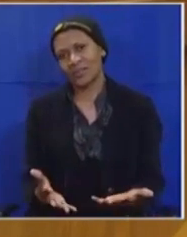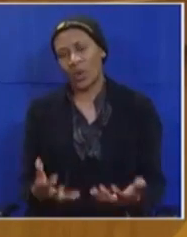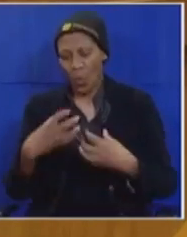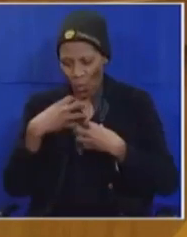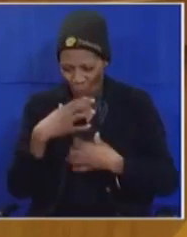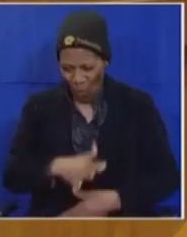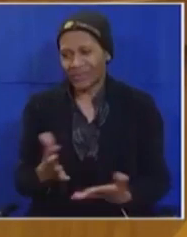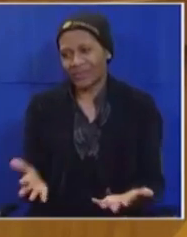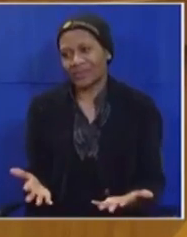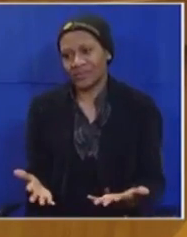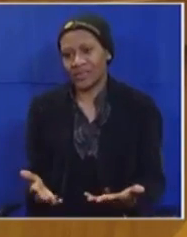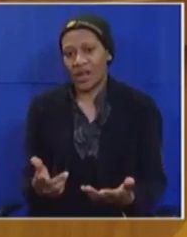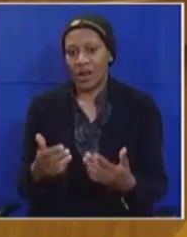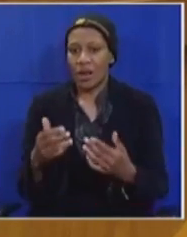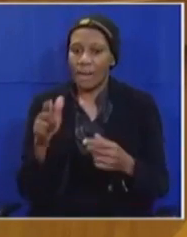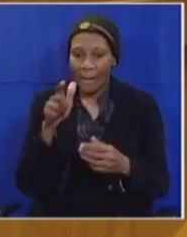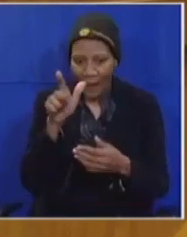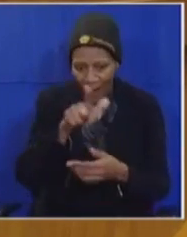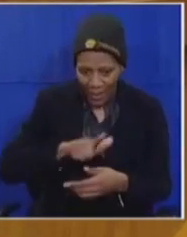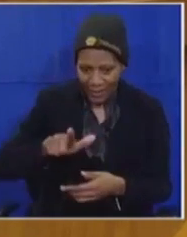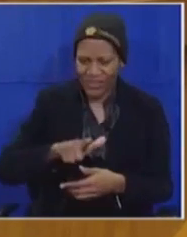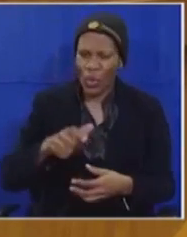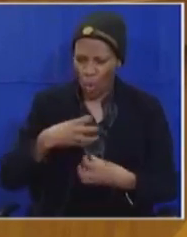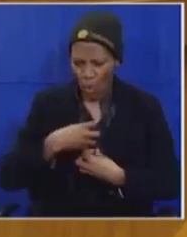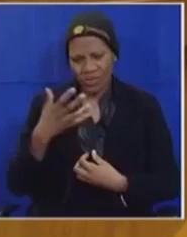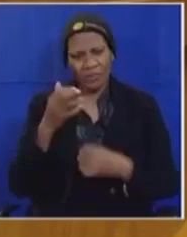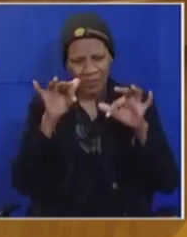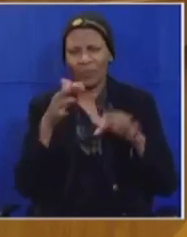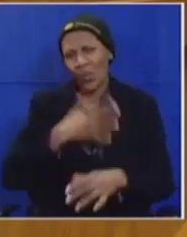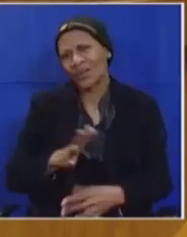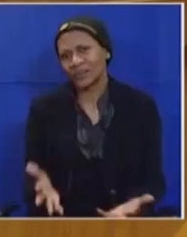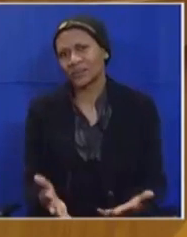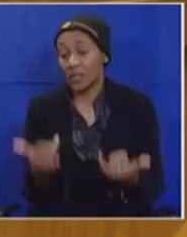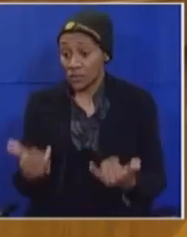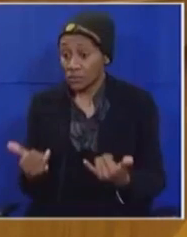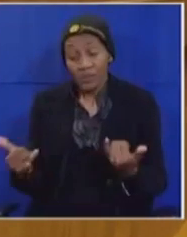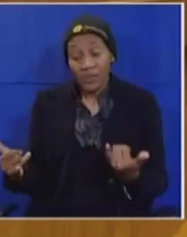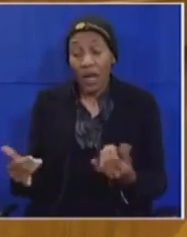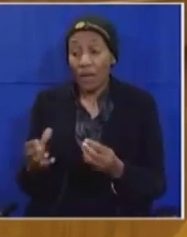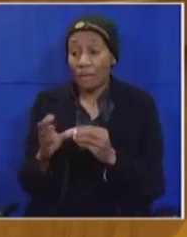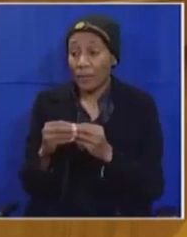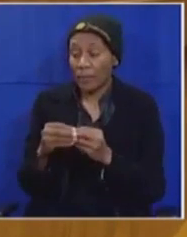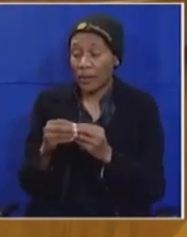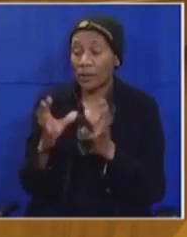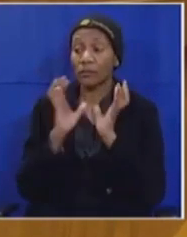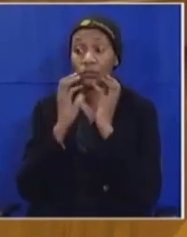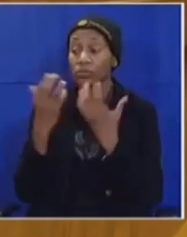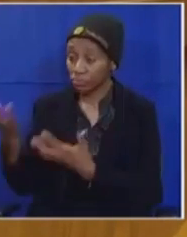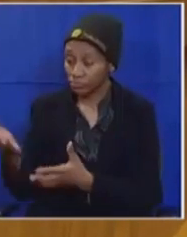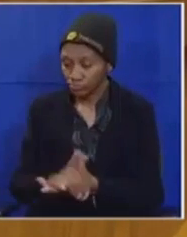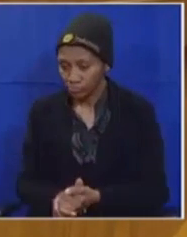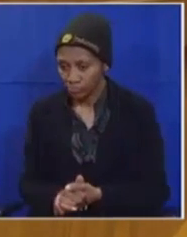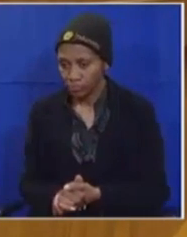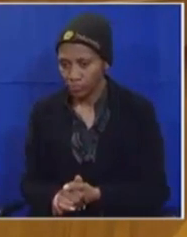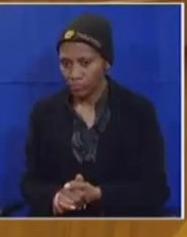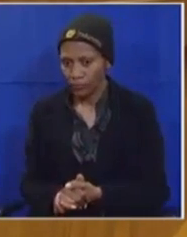to own their pieces of land. Right now, Honorable Malema, right now we're